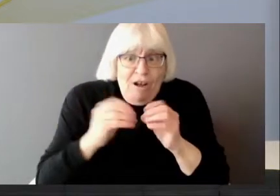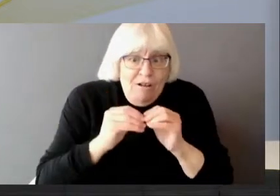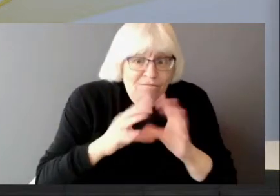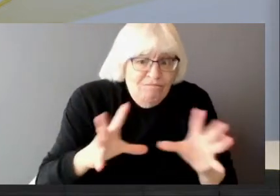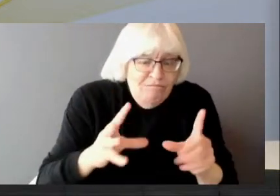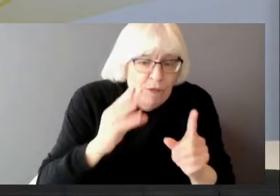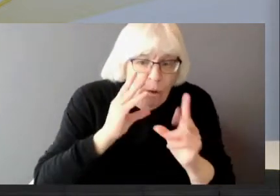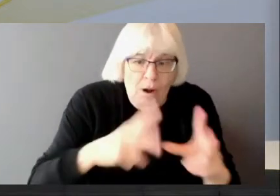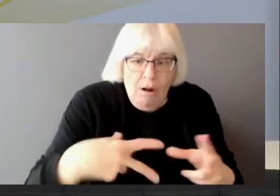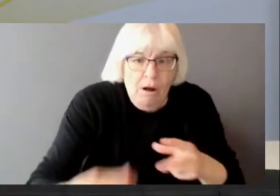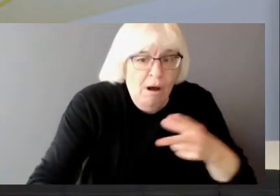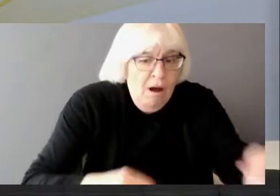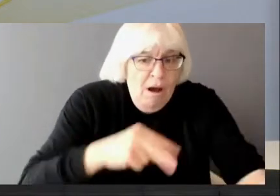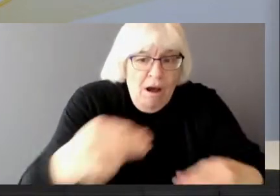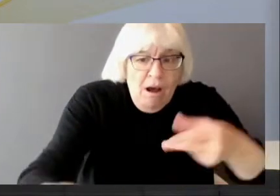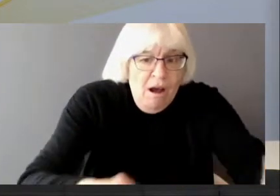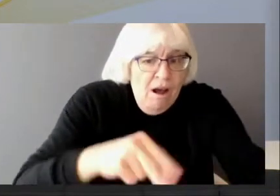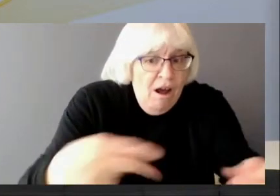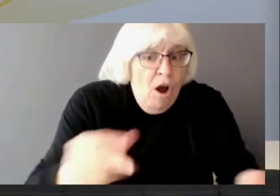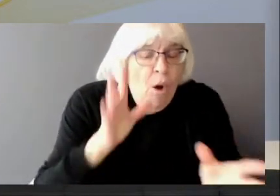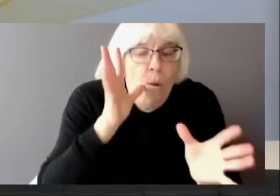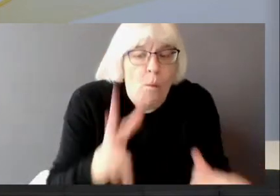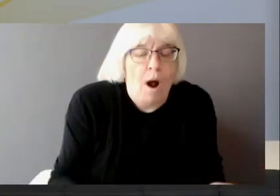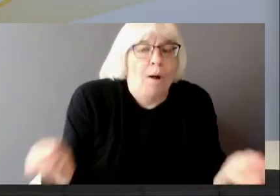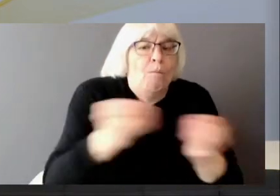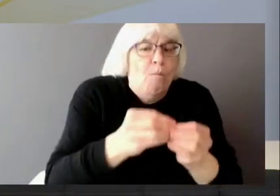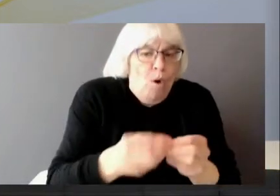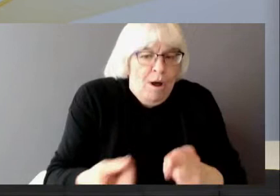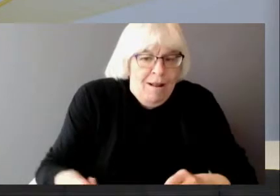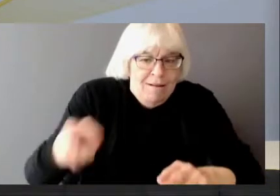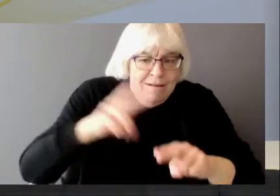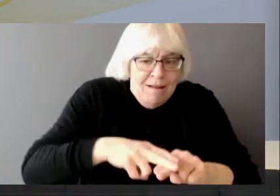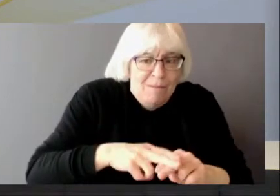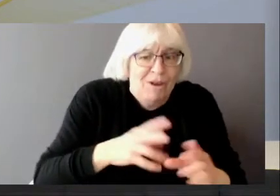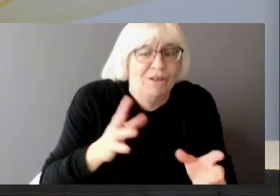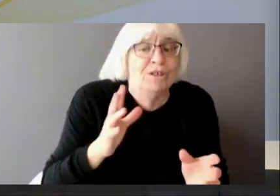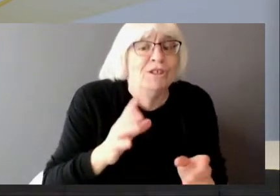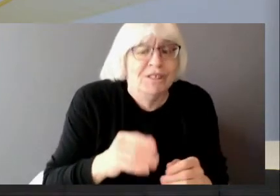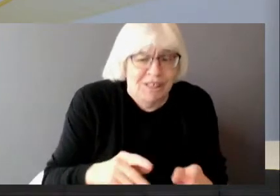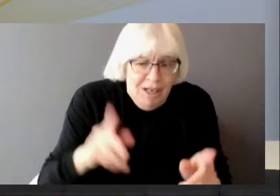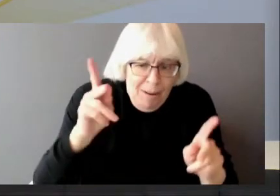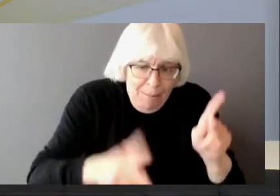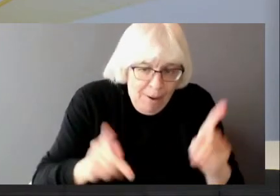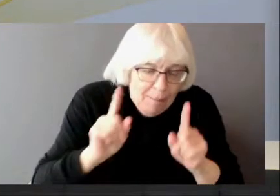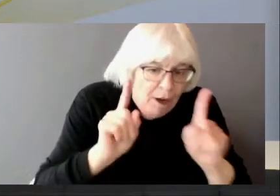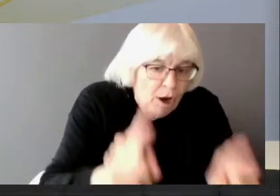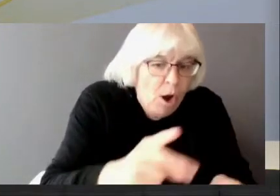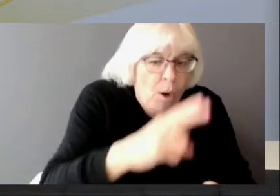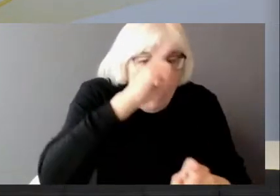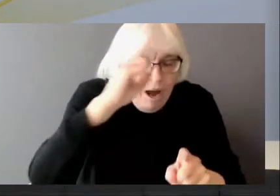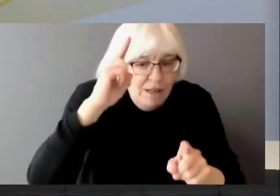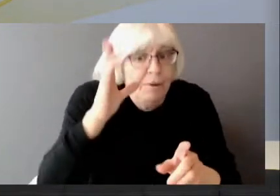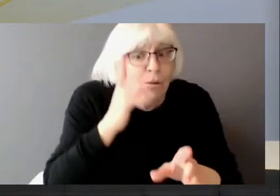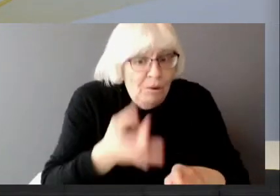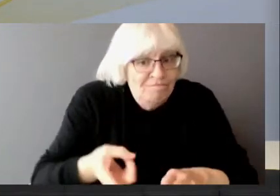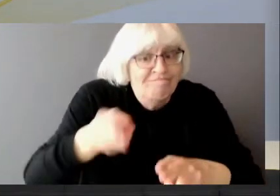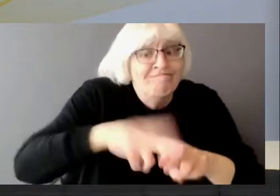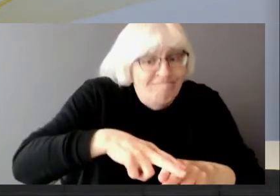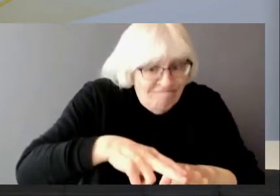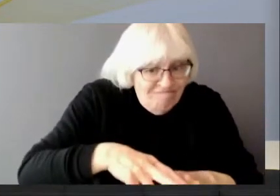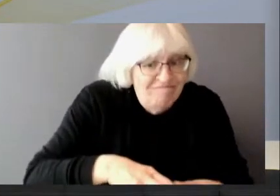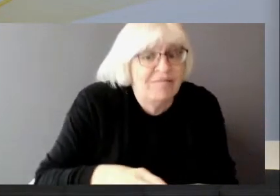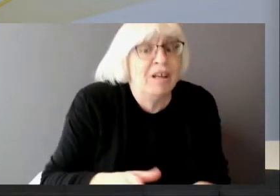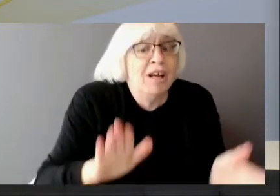more cases, more hospitalizations, and more deaths. Although the variants have emerged as a threat globally